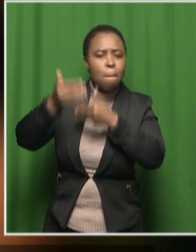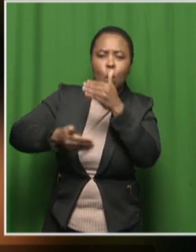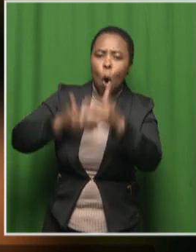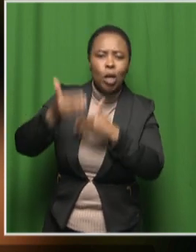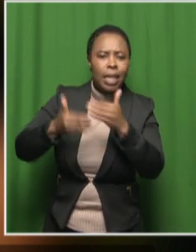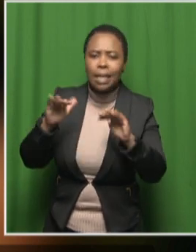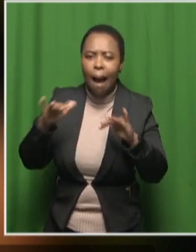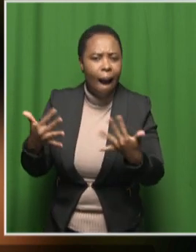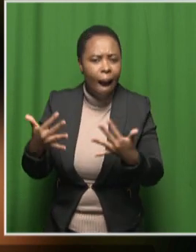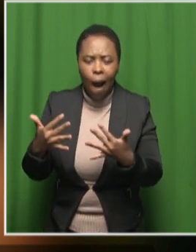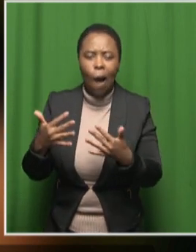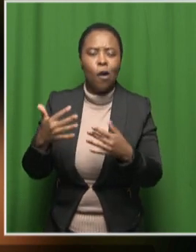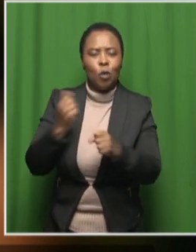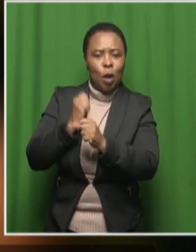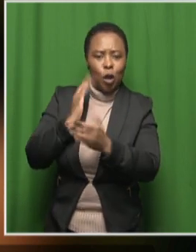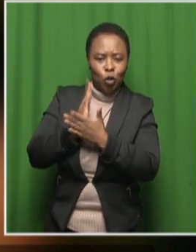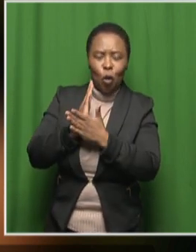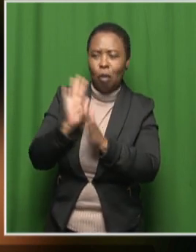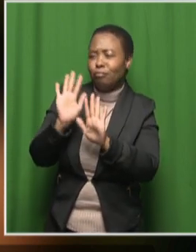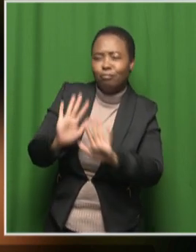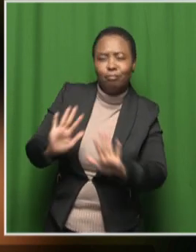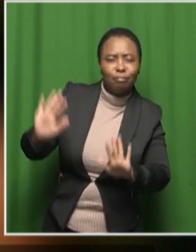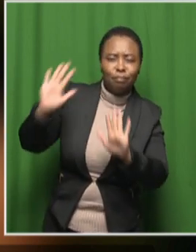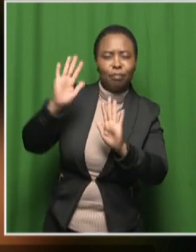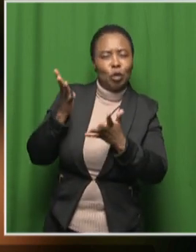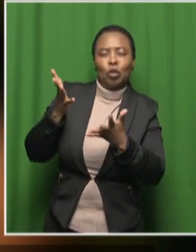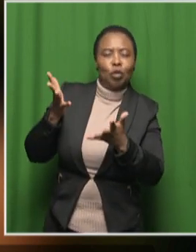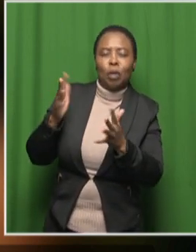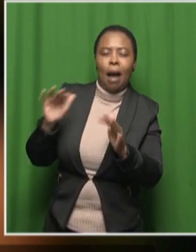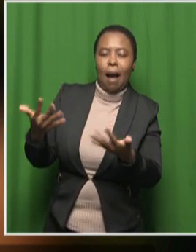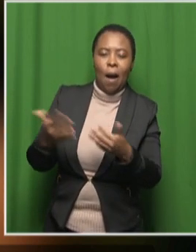into ultimately to create this experience.